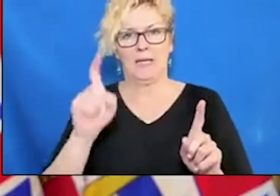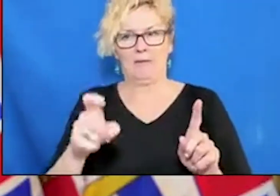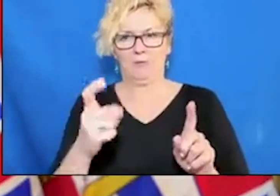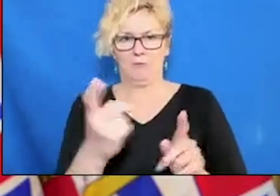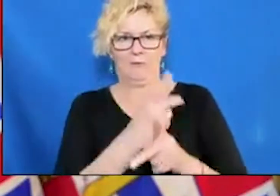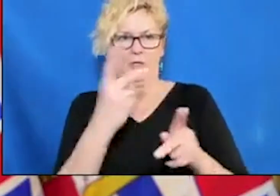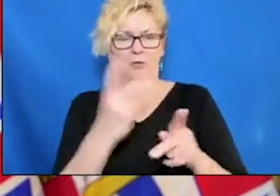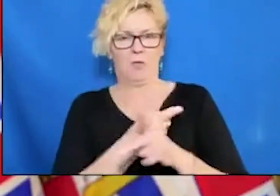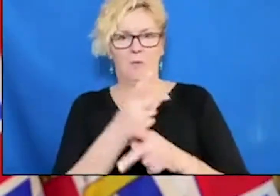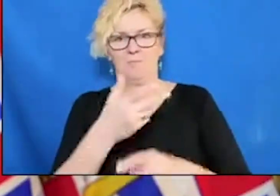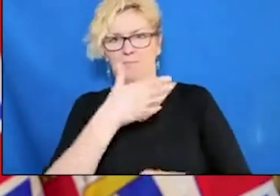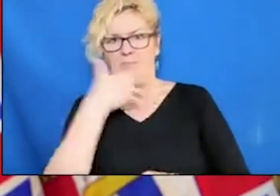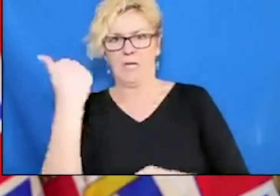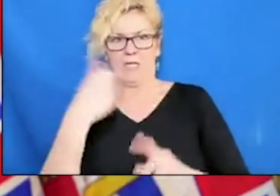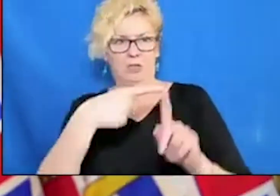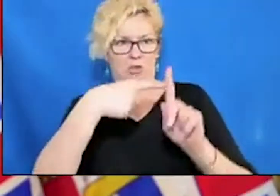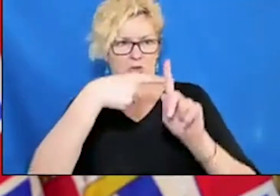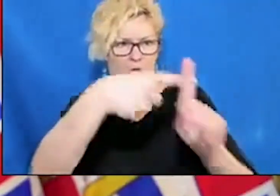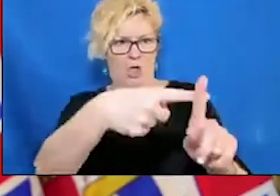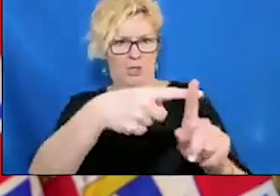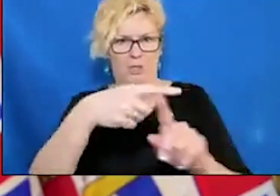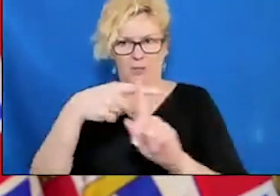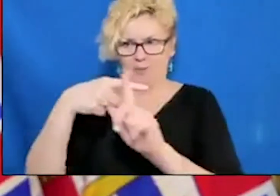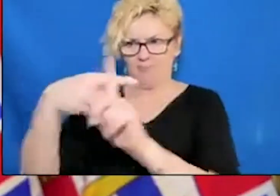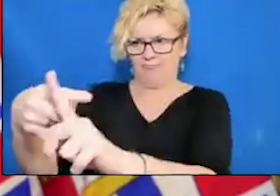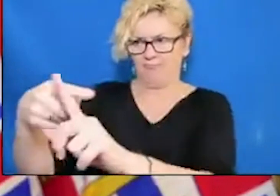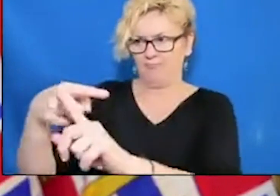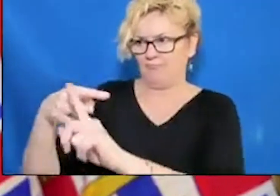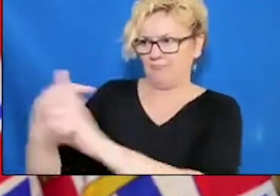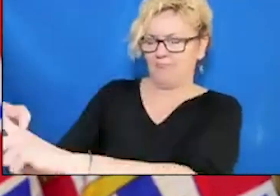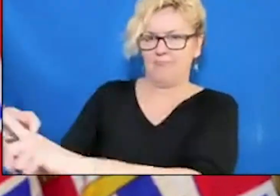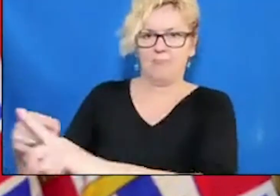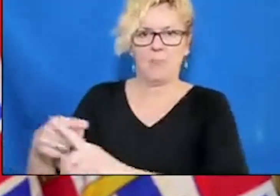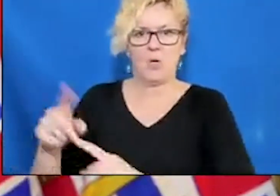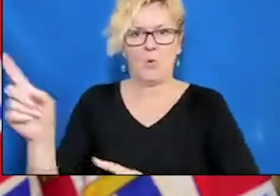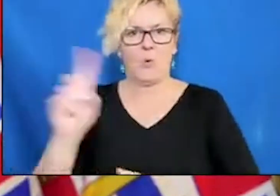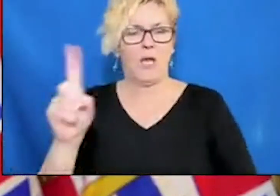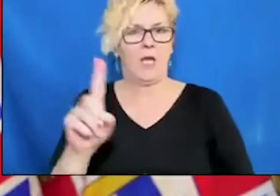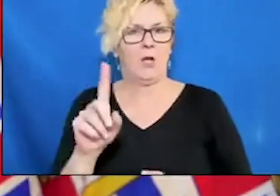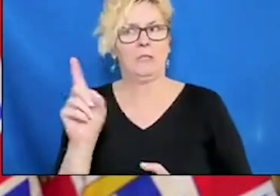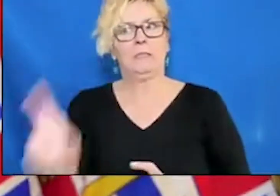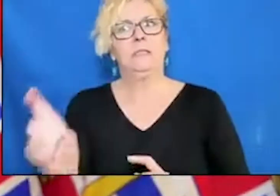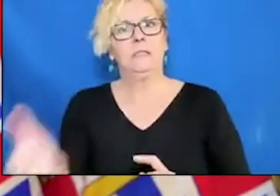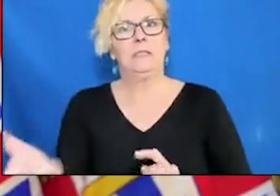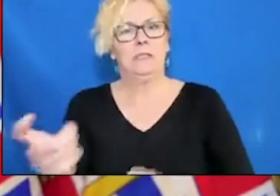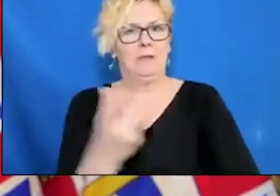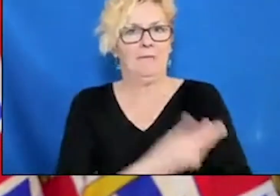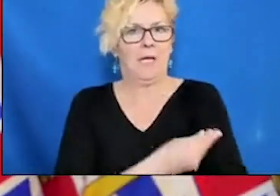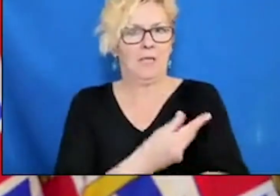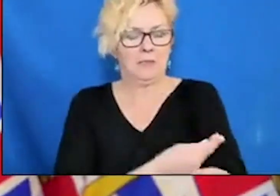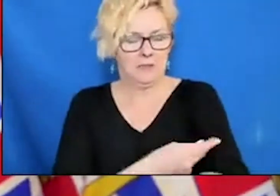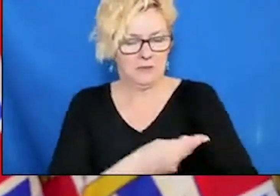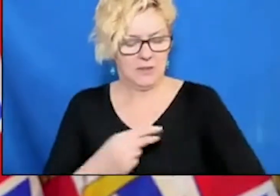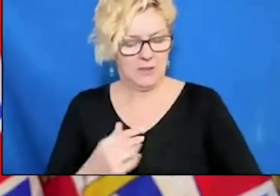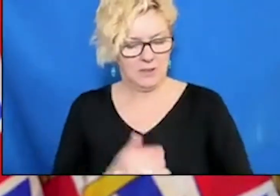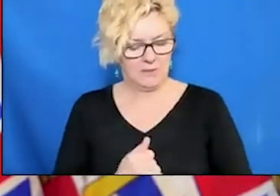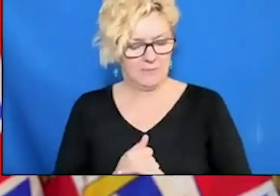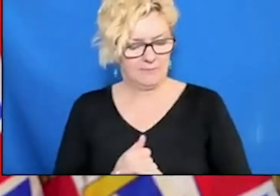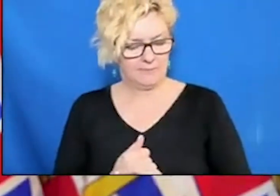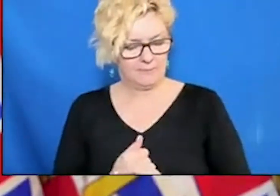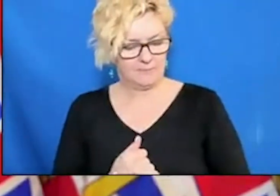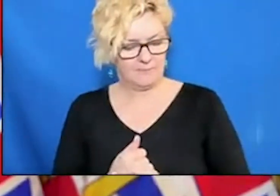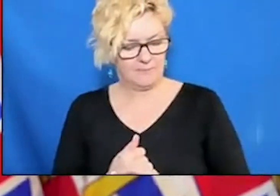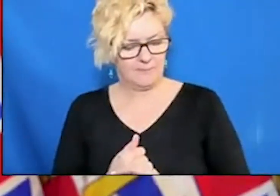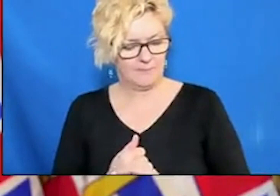transmission. Which if you think about the UK or Ireland, where they saw dramatic increases in numbers of